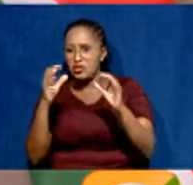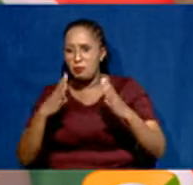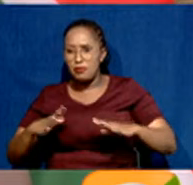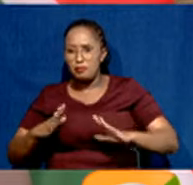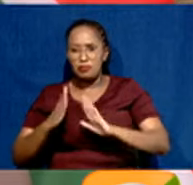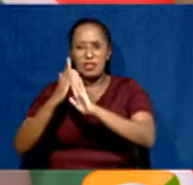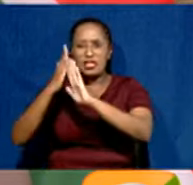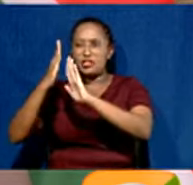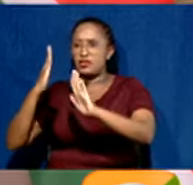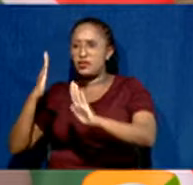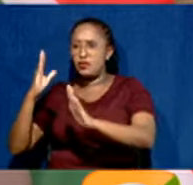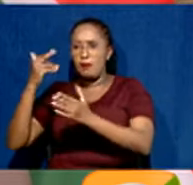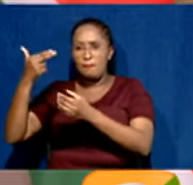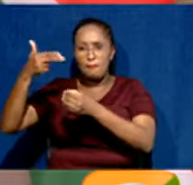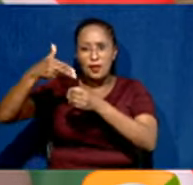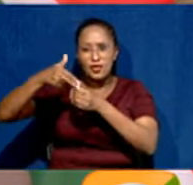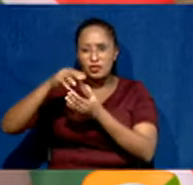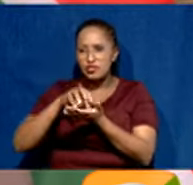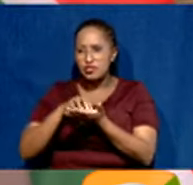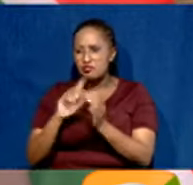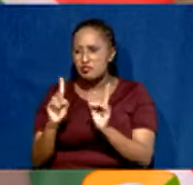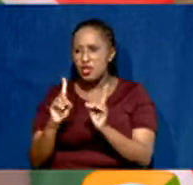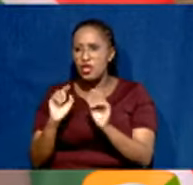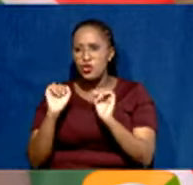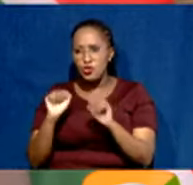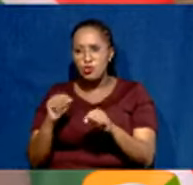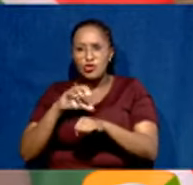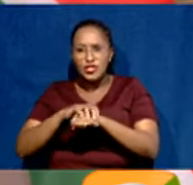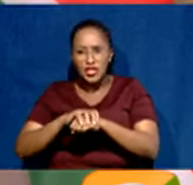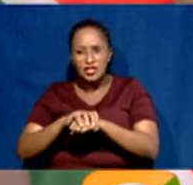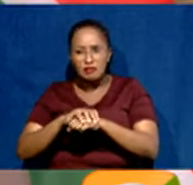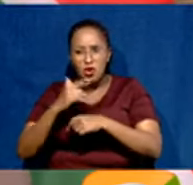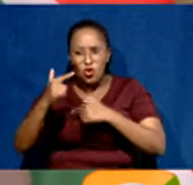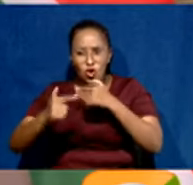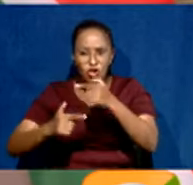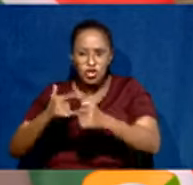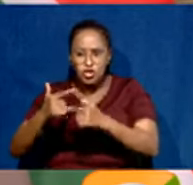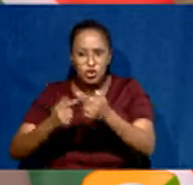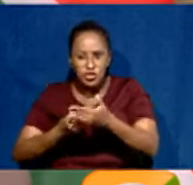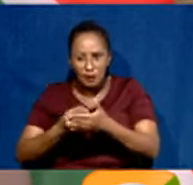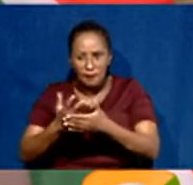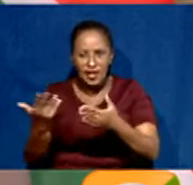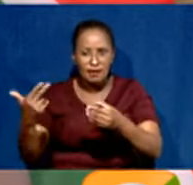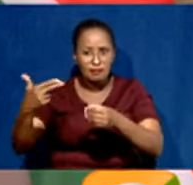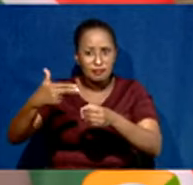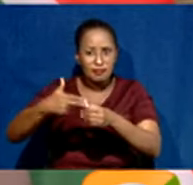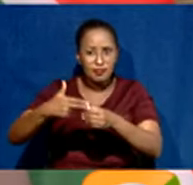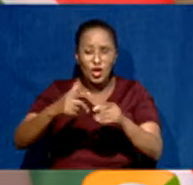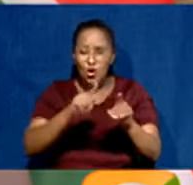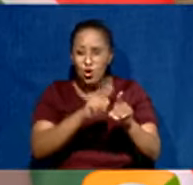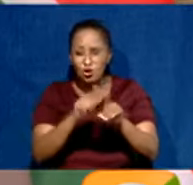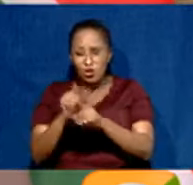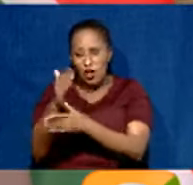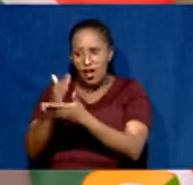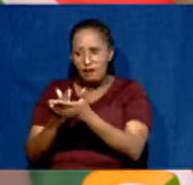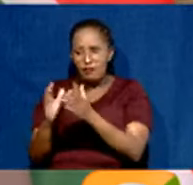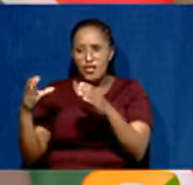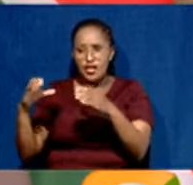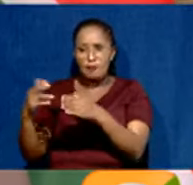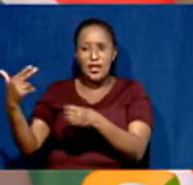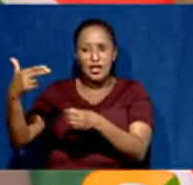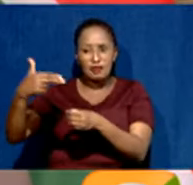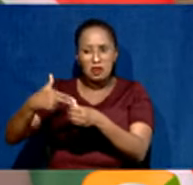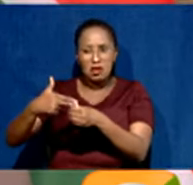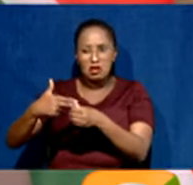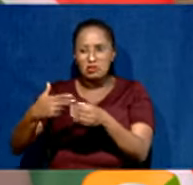any petrol station. We have continuous supply. Number two, half the companies in Kenya, fuel companies, had